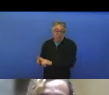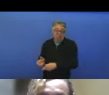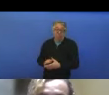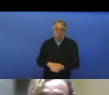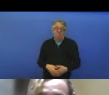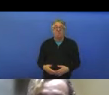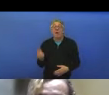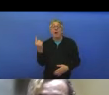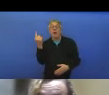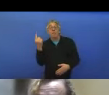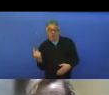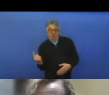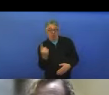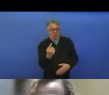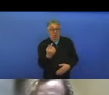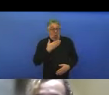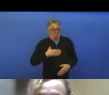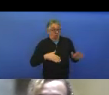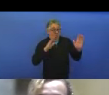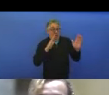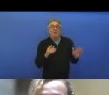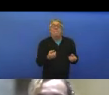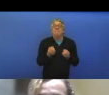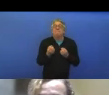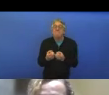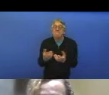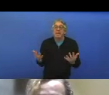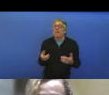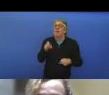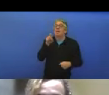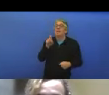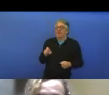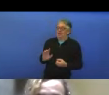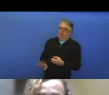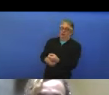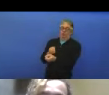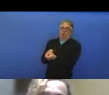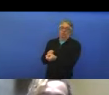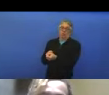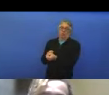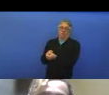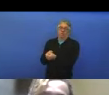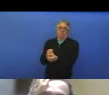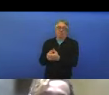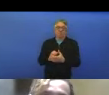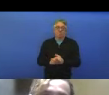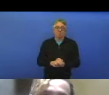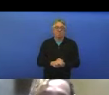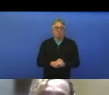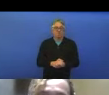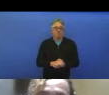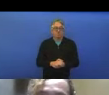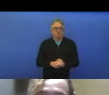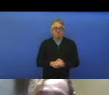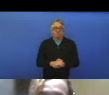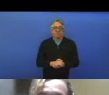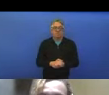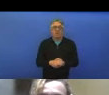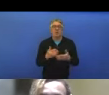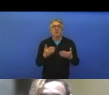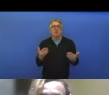often in need of support. So this is what the RSD procedure is. This is a